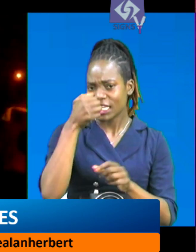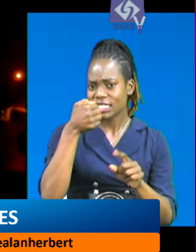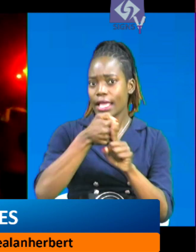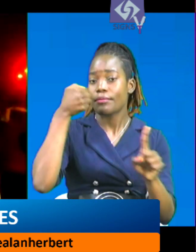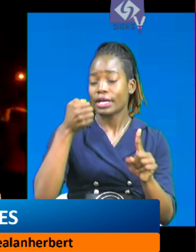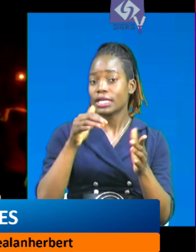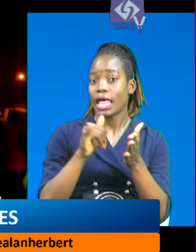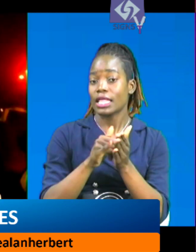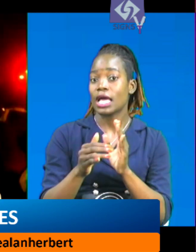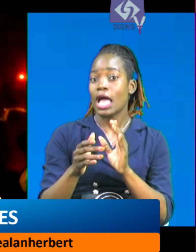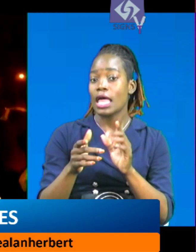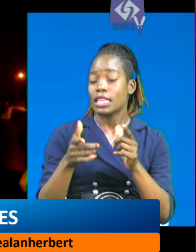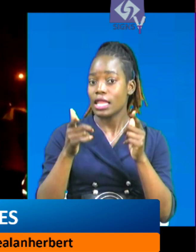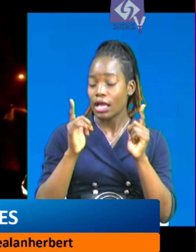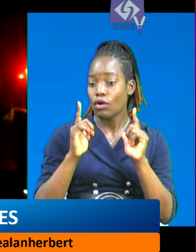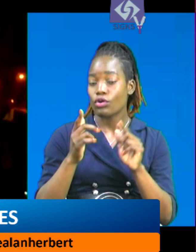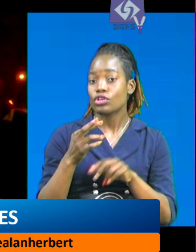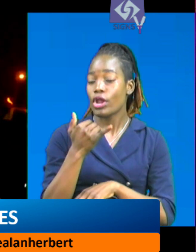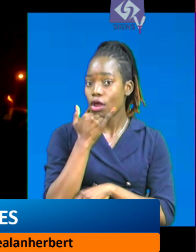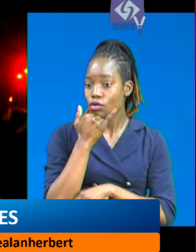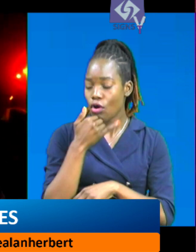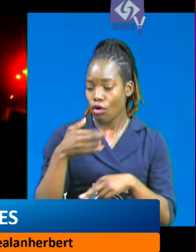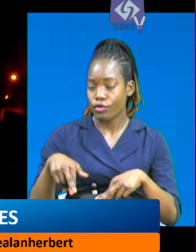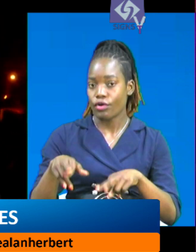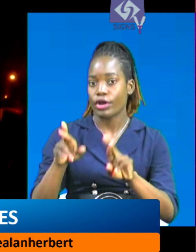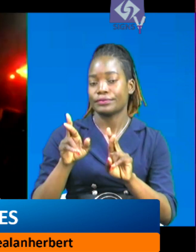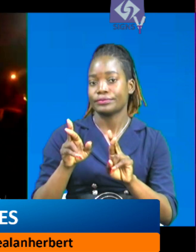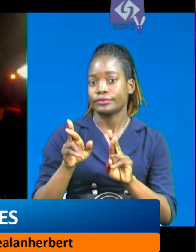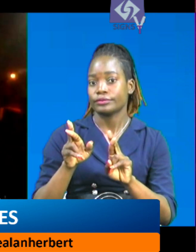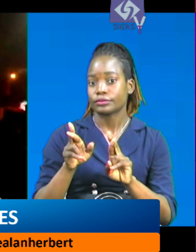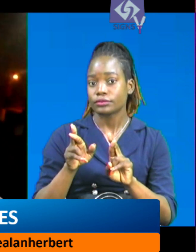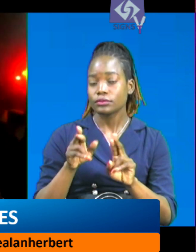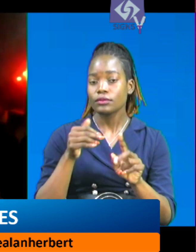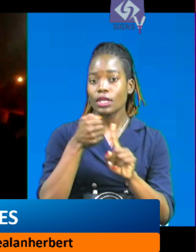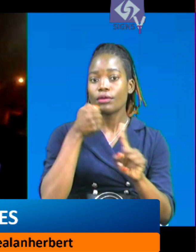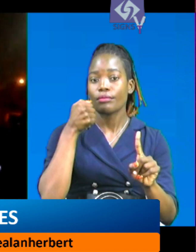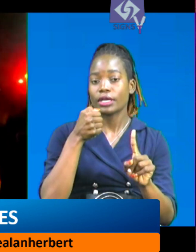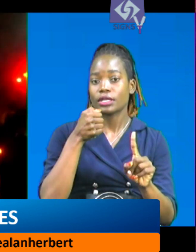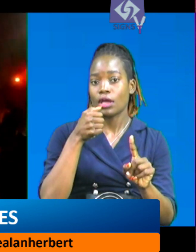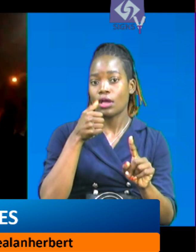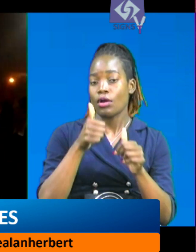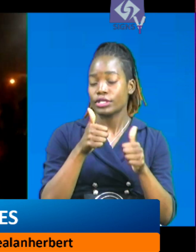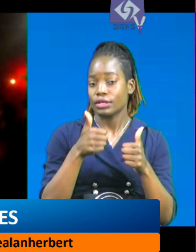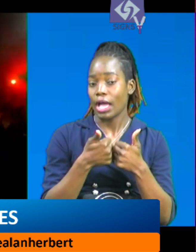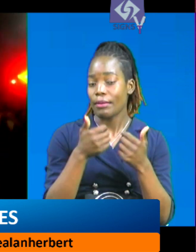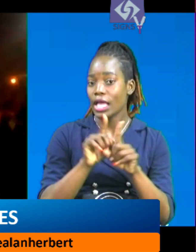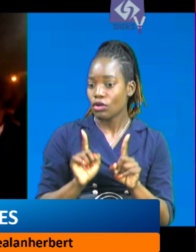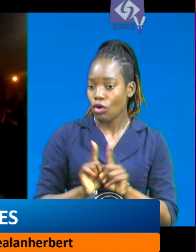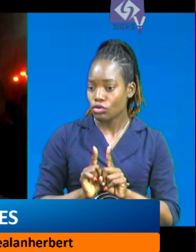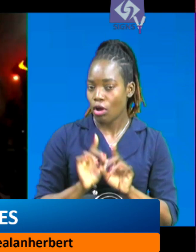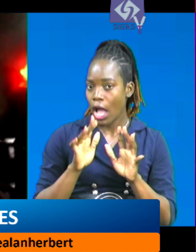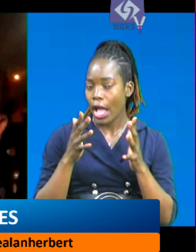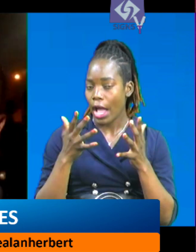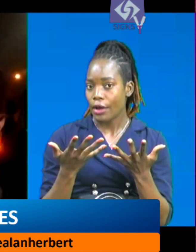the truck was on the wrong lane. Considering the impact, the way the accident has taken place, and also looking at